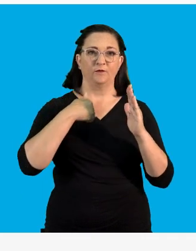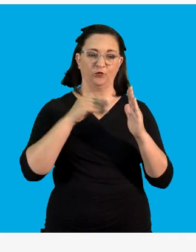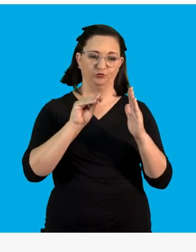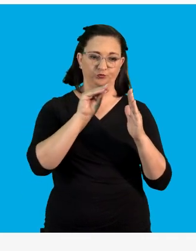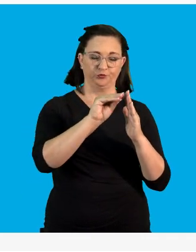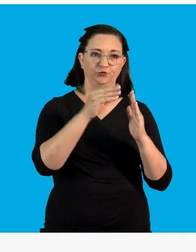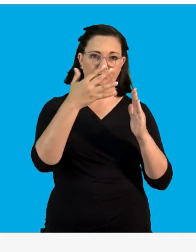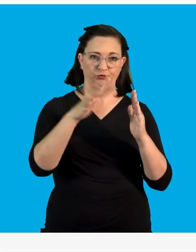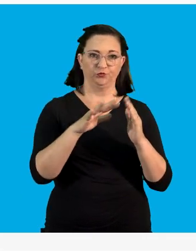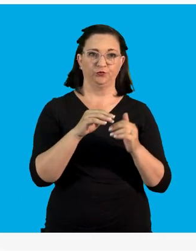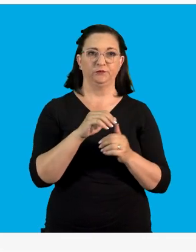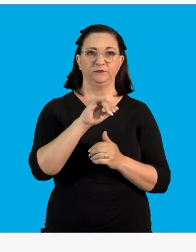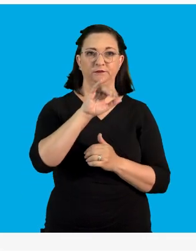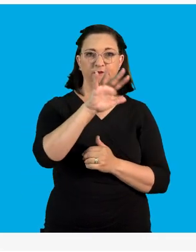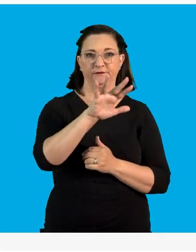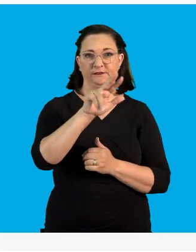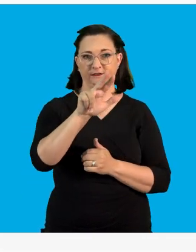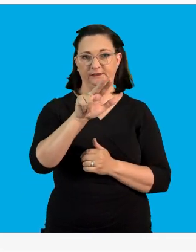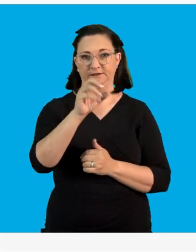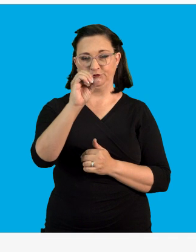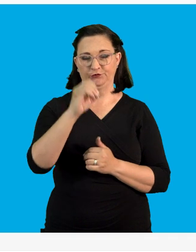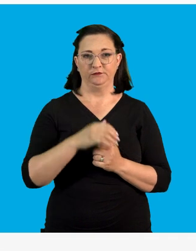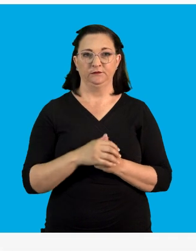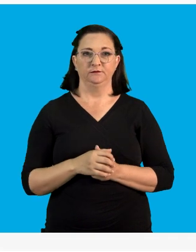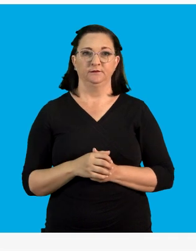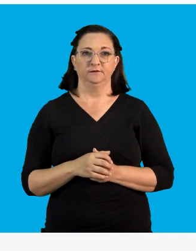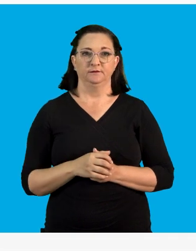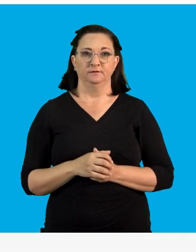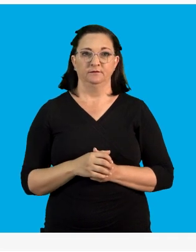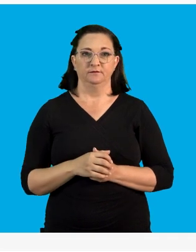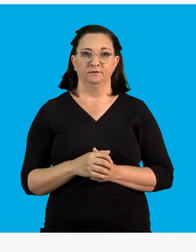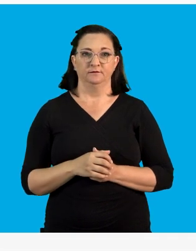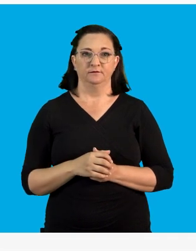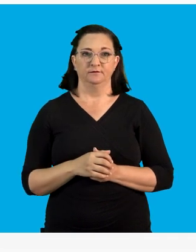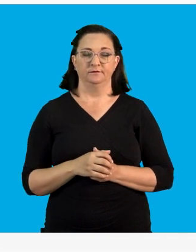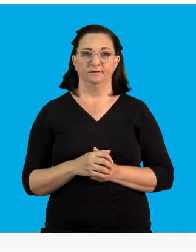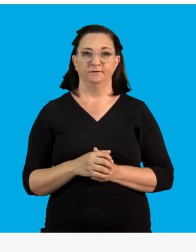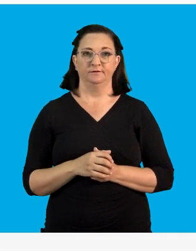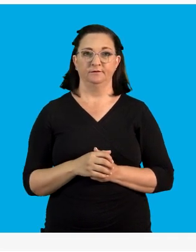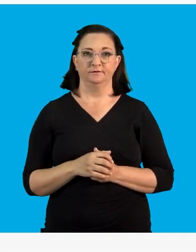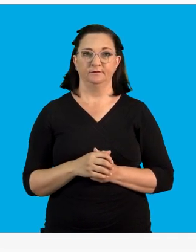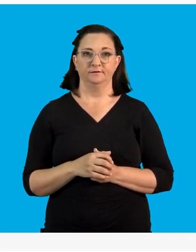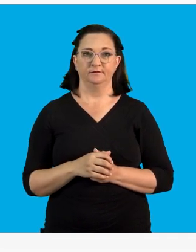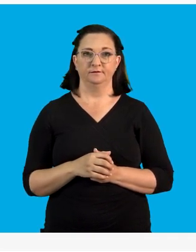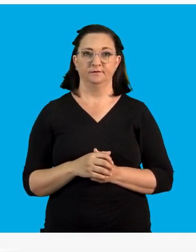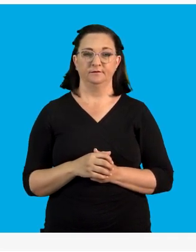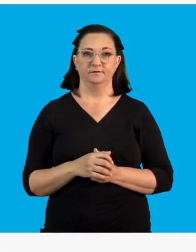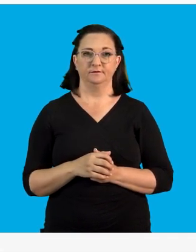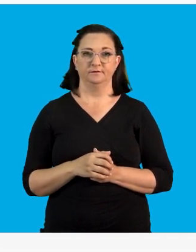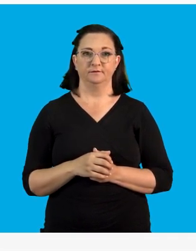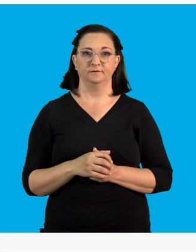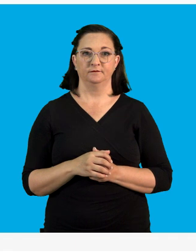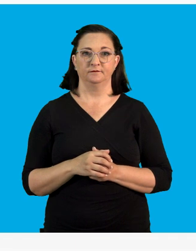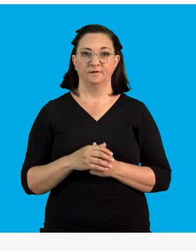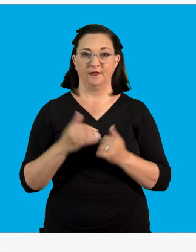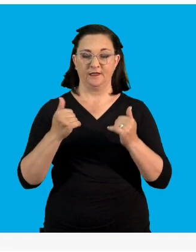pinned it down already, and it gives us 58 degrees. And let's move to the next side, and